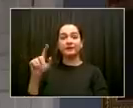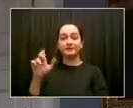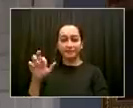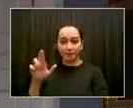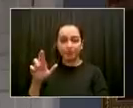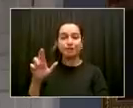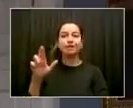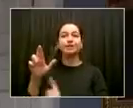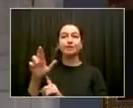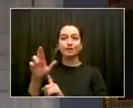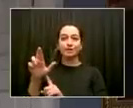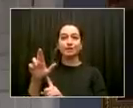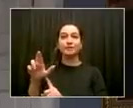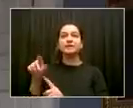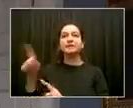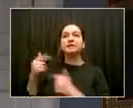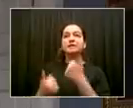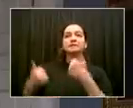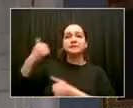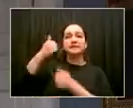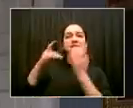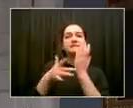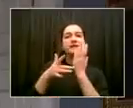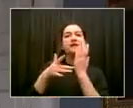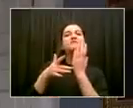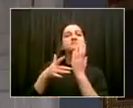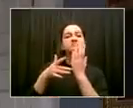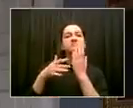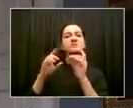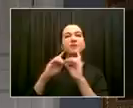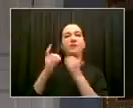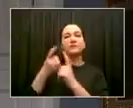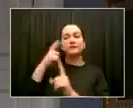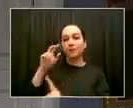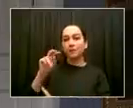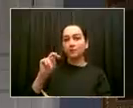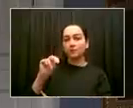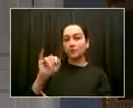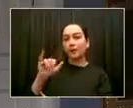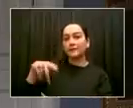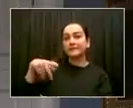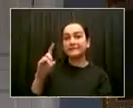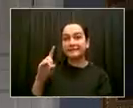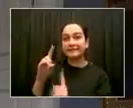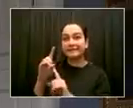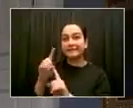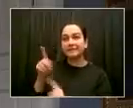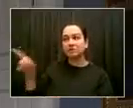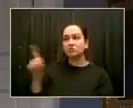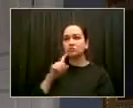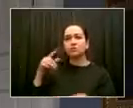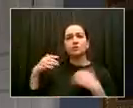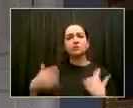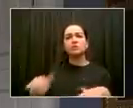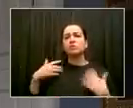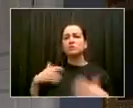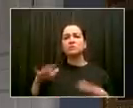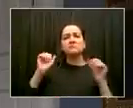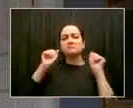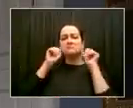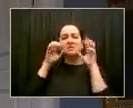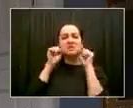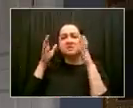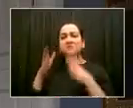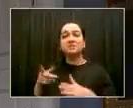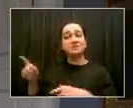tell you that he does an incredible job day in and day out since joining the team. And to his left, Deputy